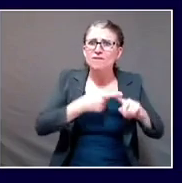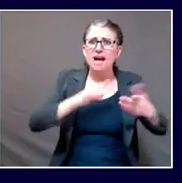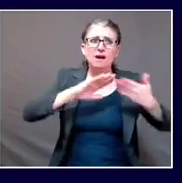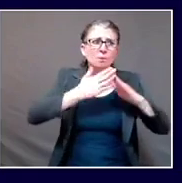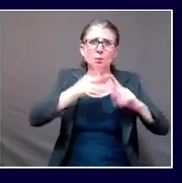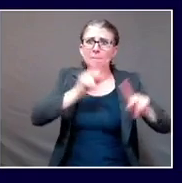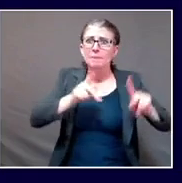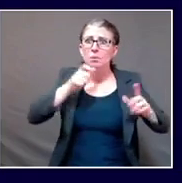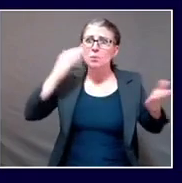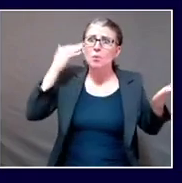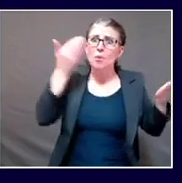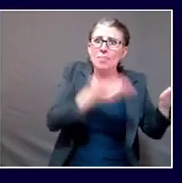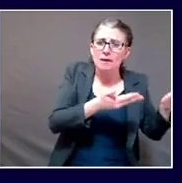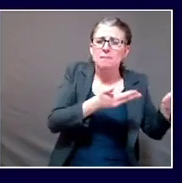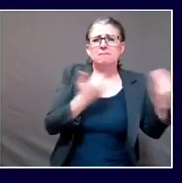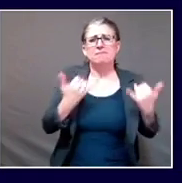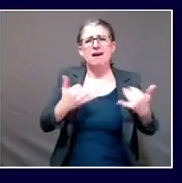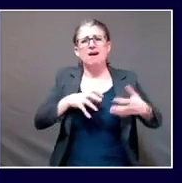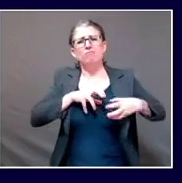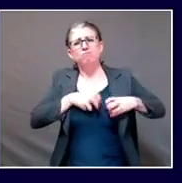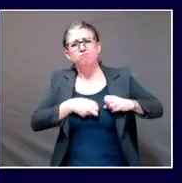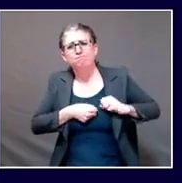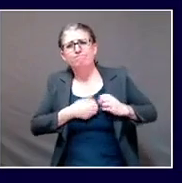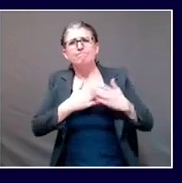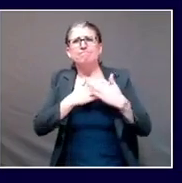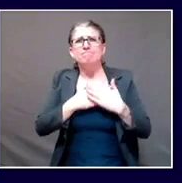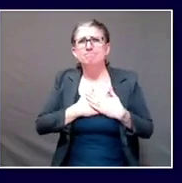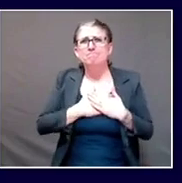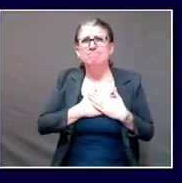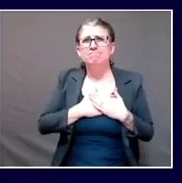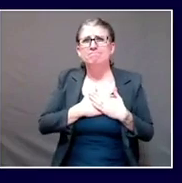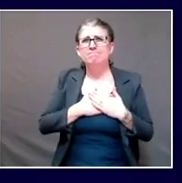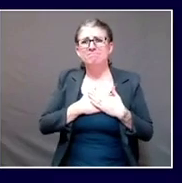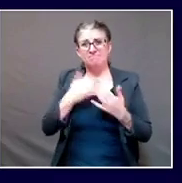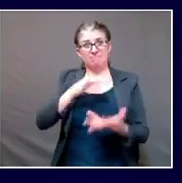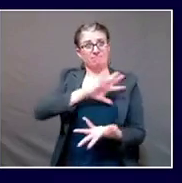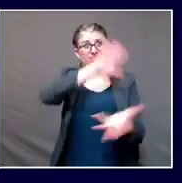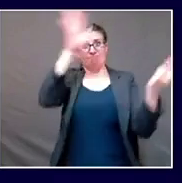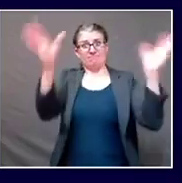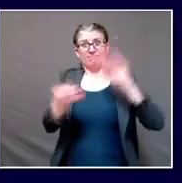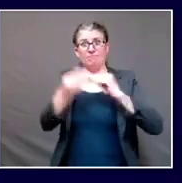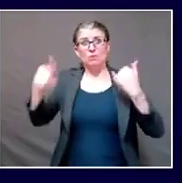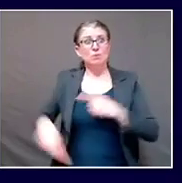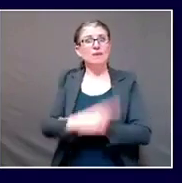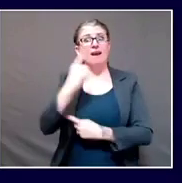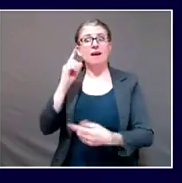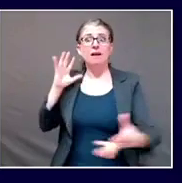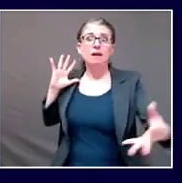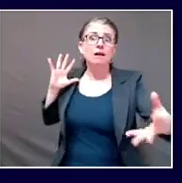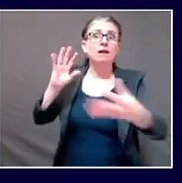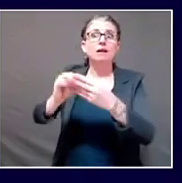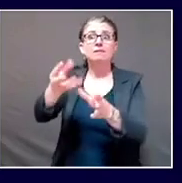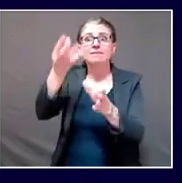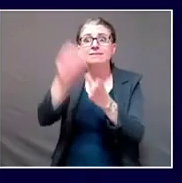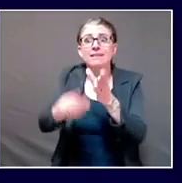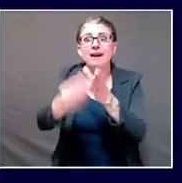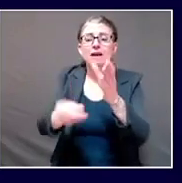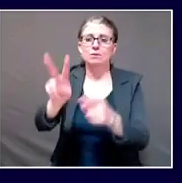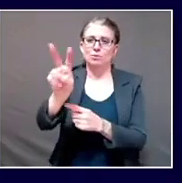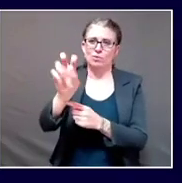Collectively, their passings marked now 250 deaths among Maine people with COVID-19.